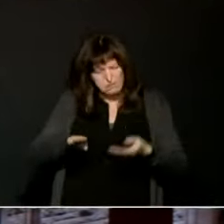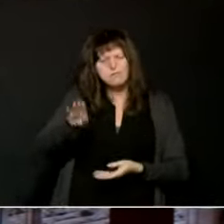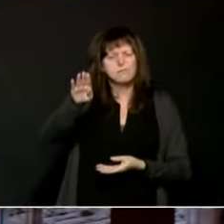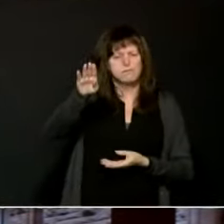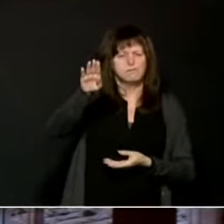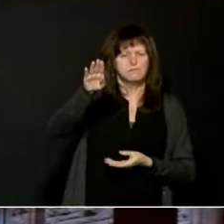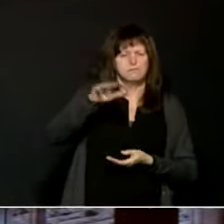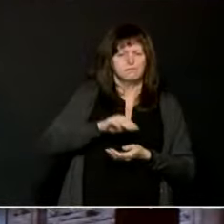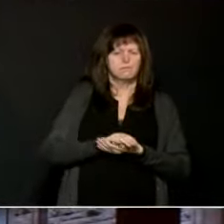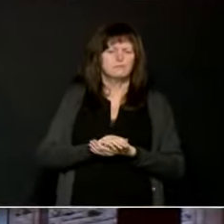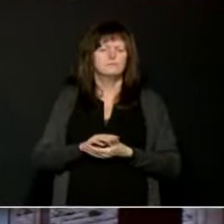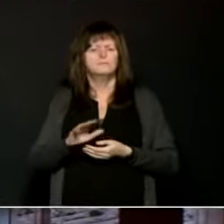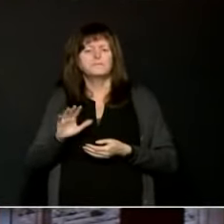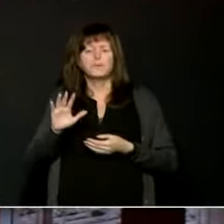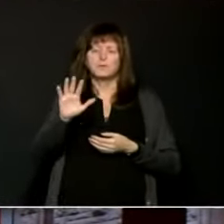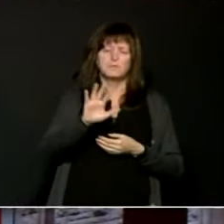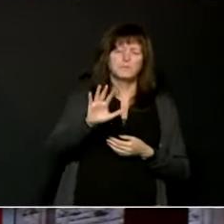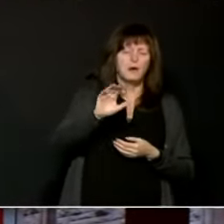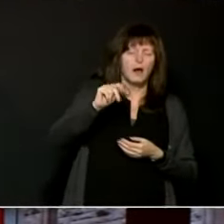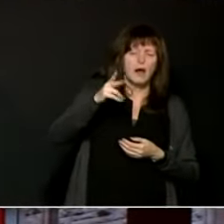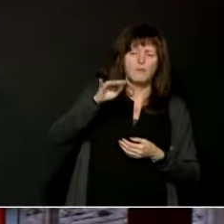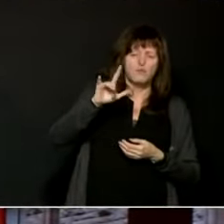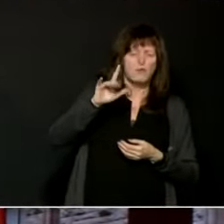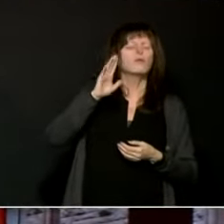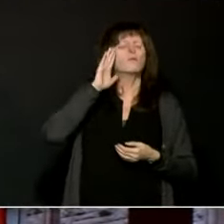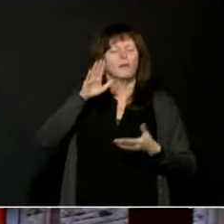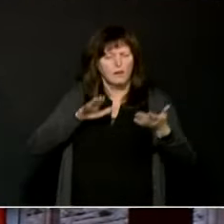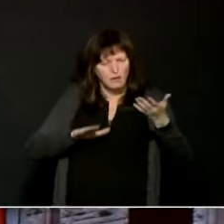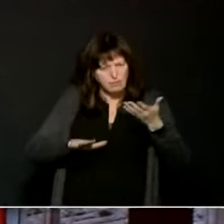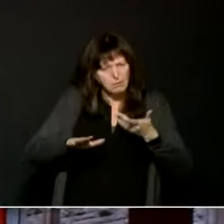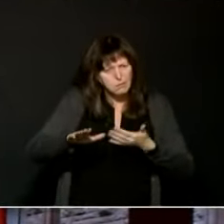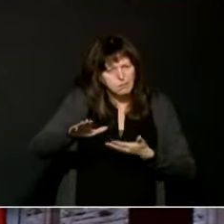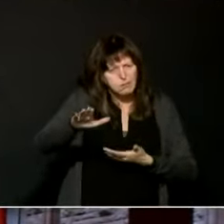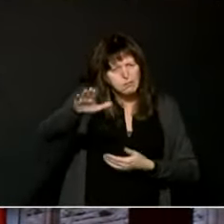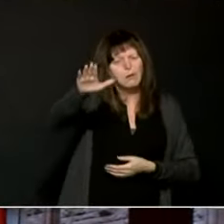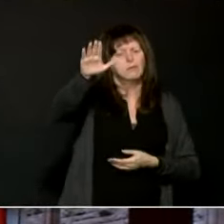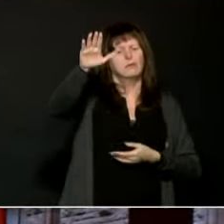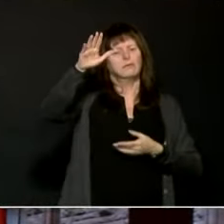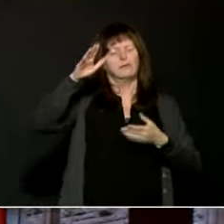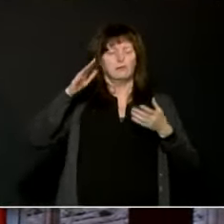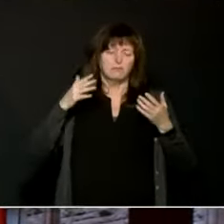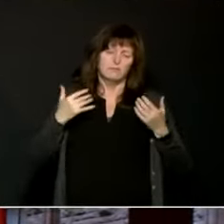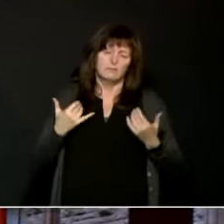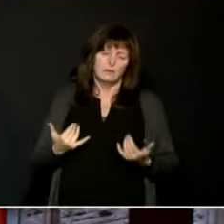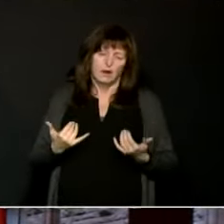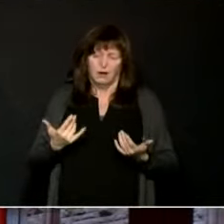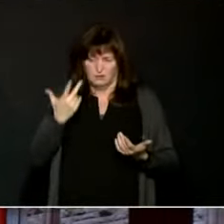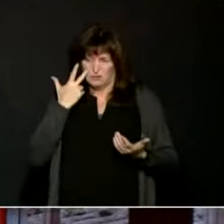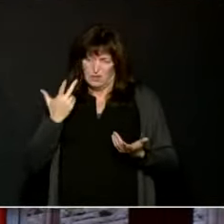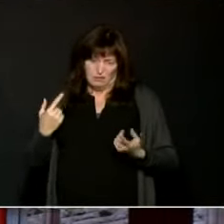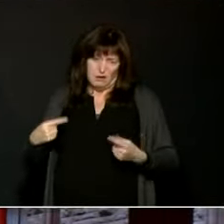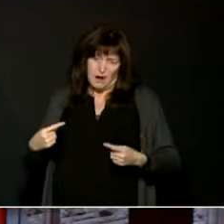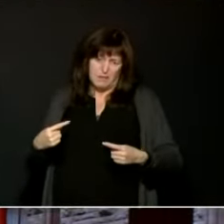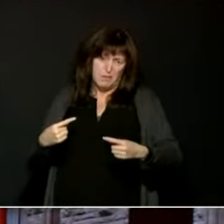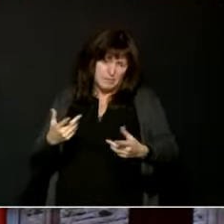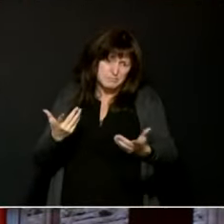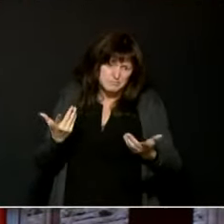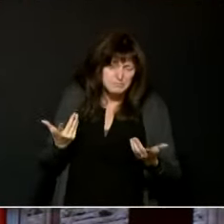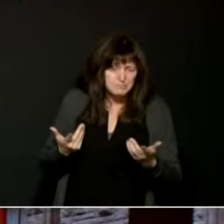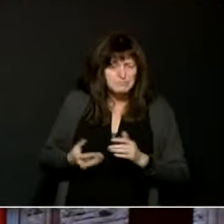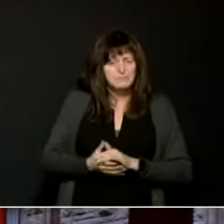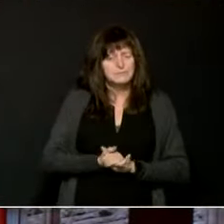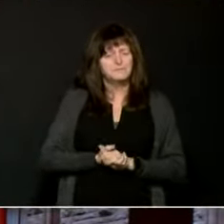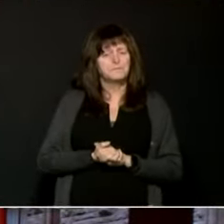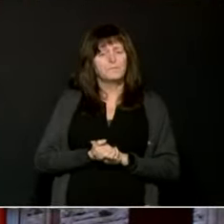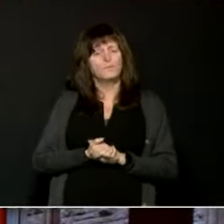April. So we are in this time zone right now. And we have seen the number of variants of concern move over